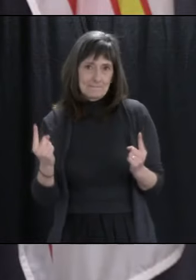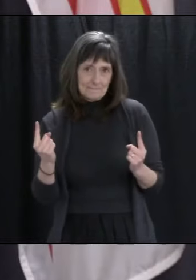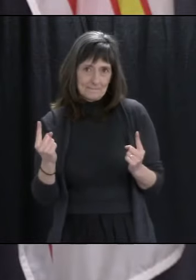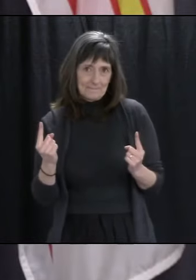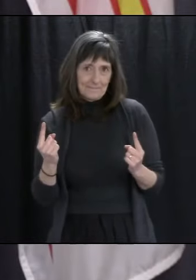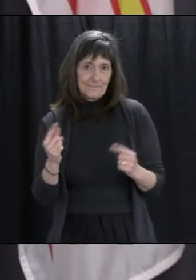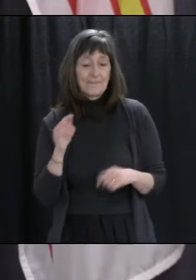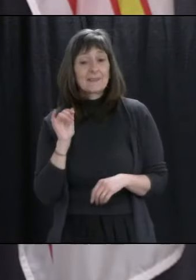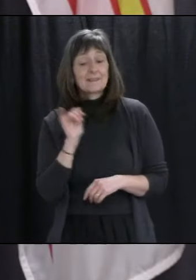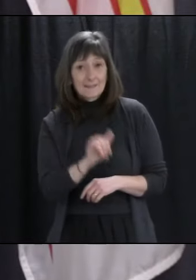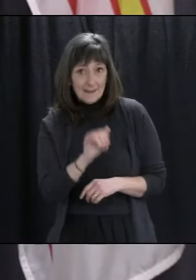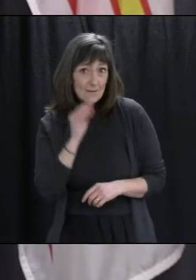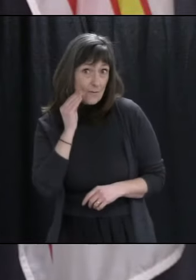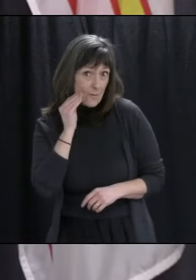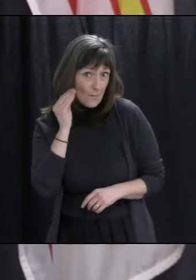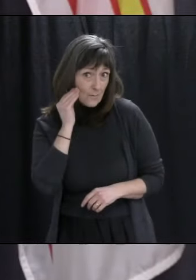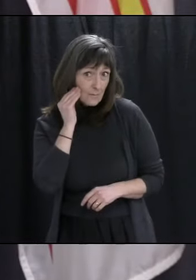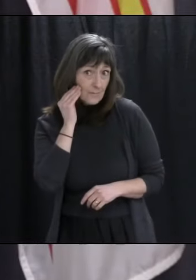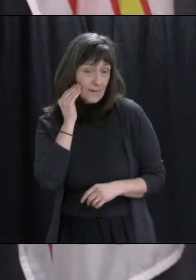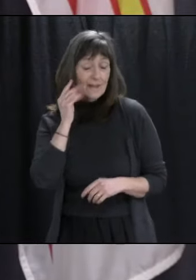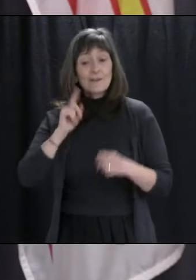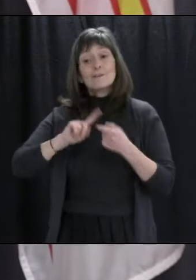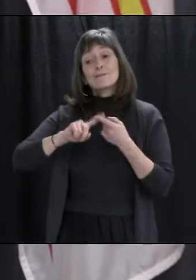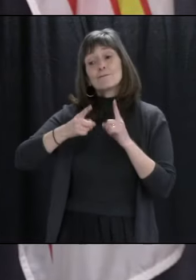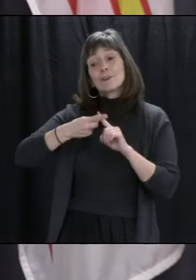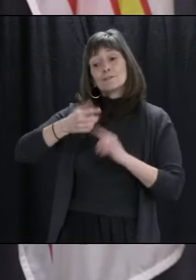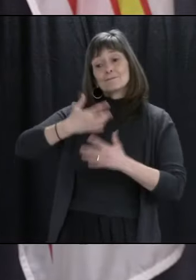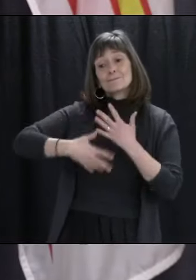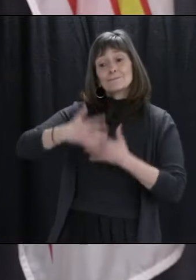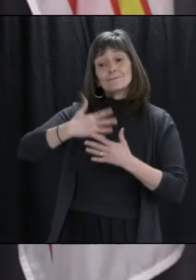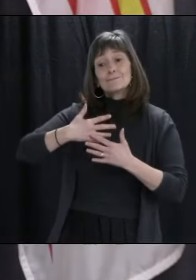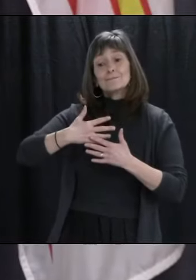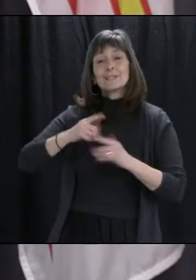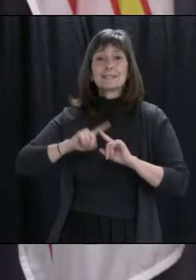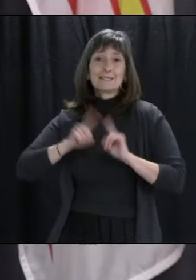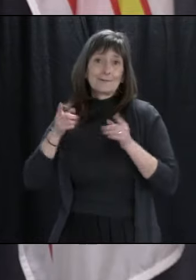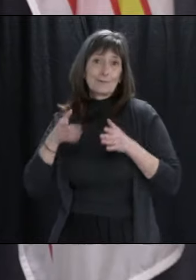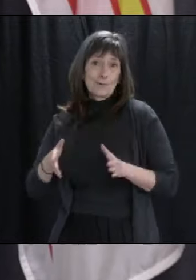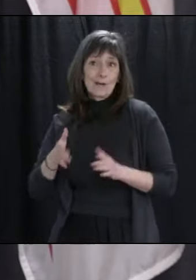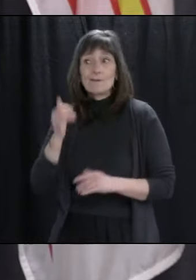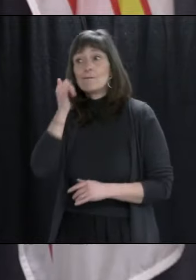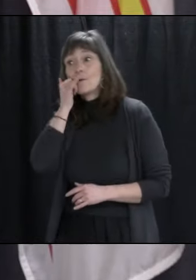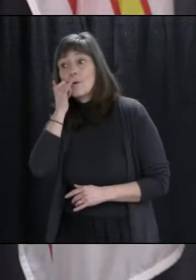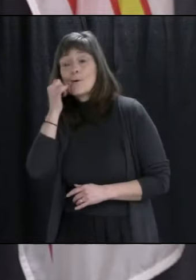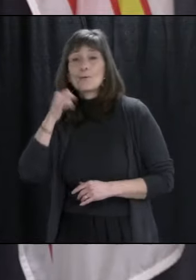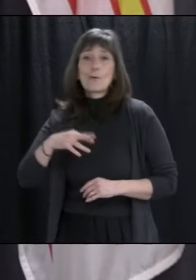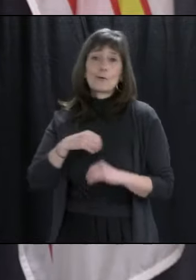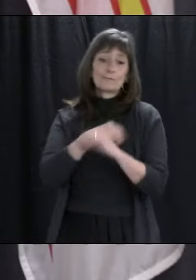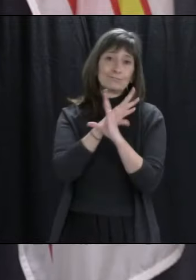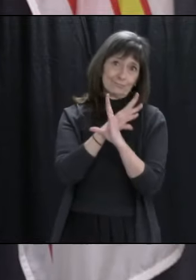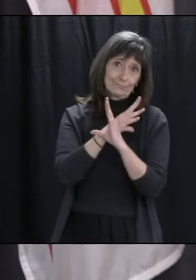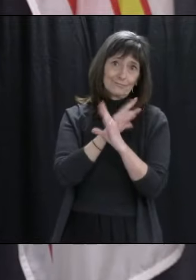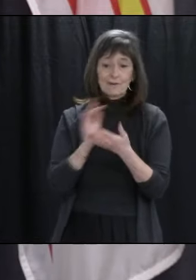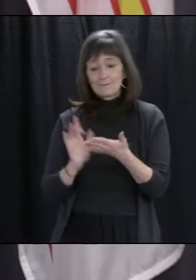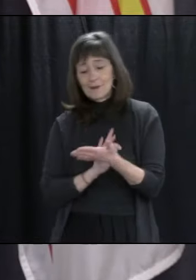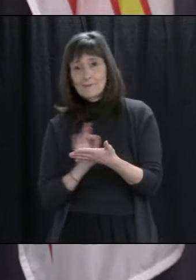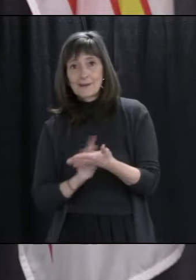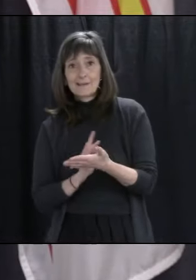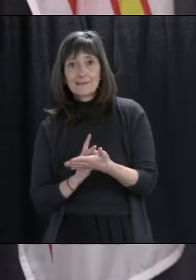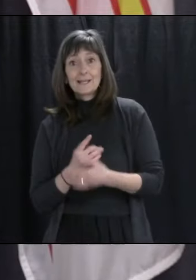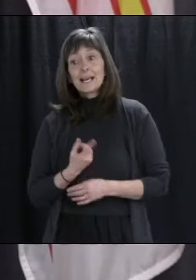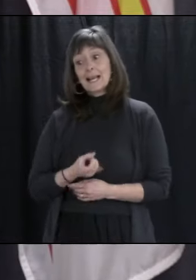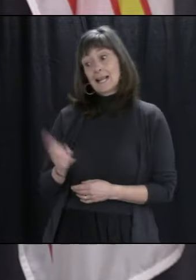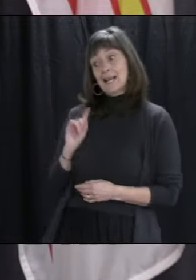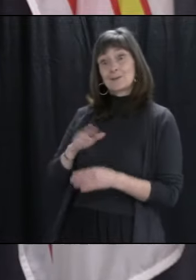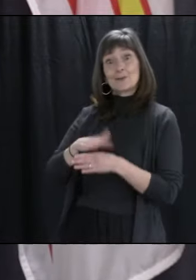and finding creative and meaningful ways to connect with loved ones, friends, and neighbors by phone or mobile device. Last weekend, it was nice to see